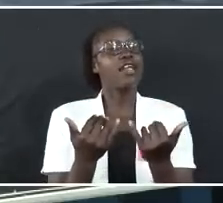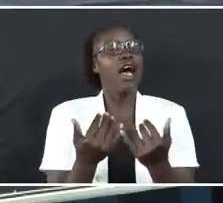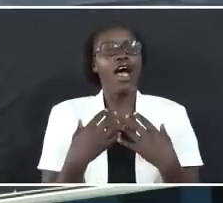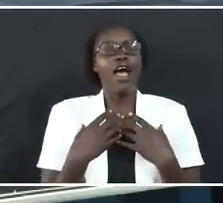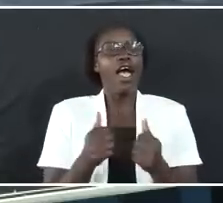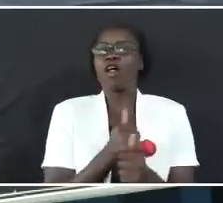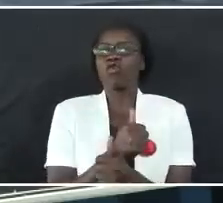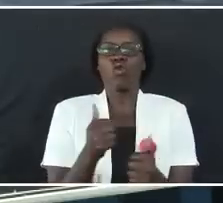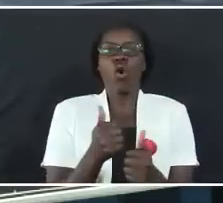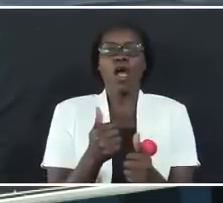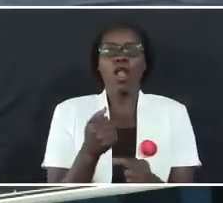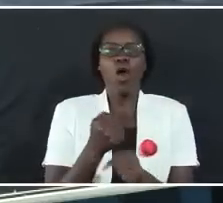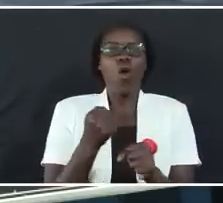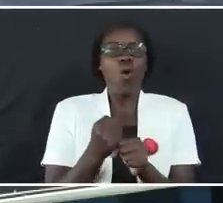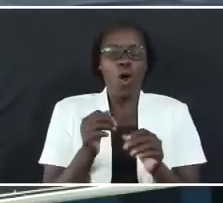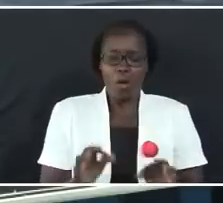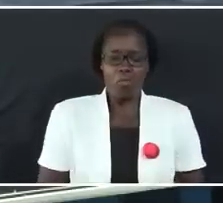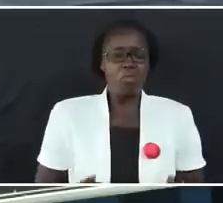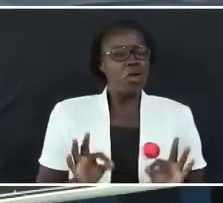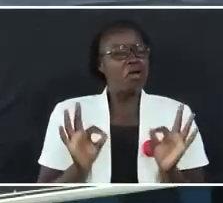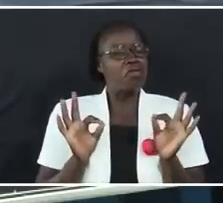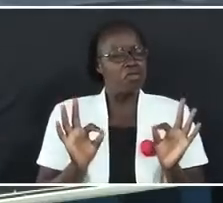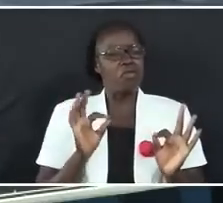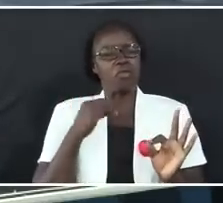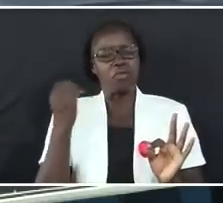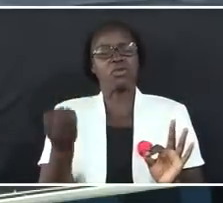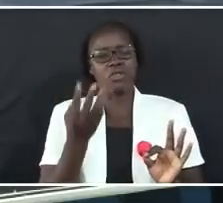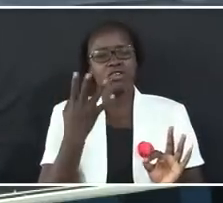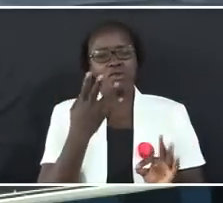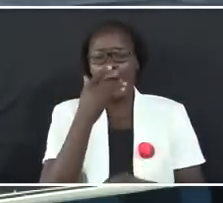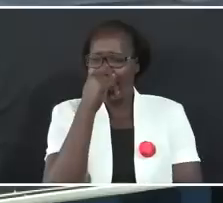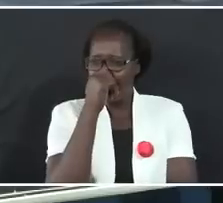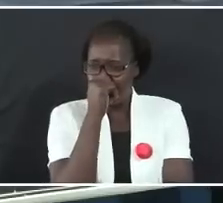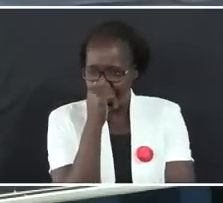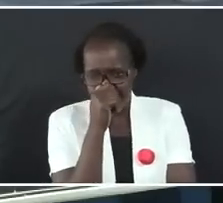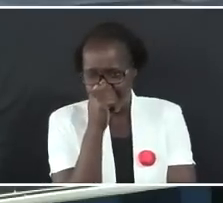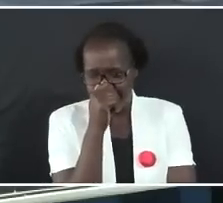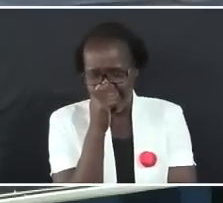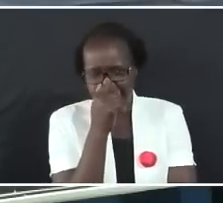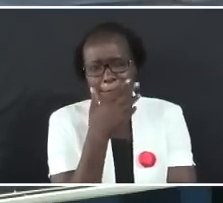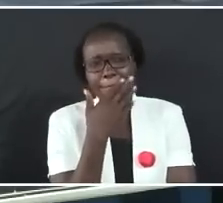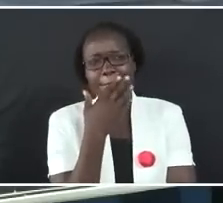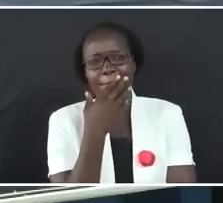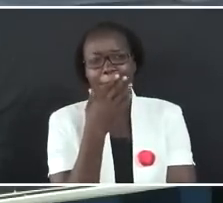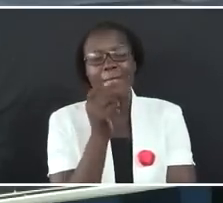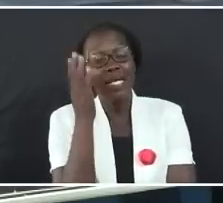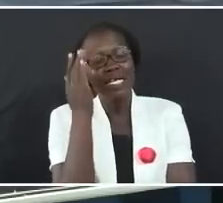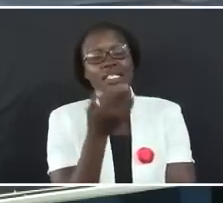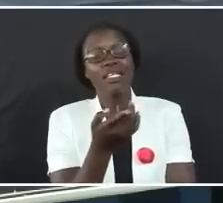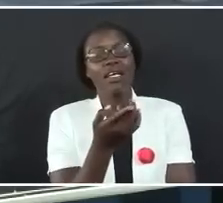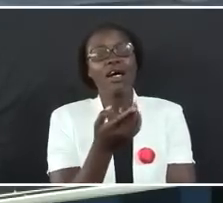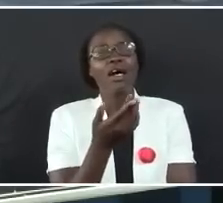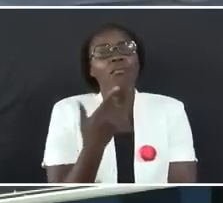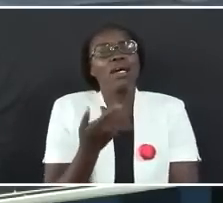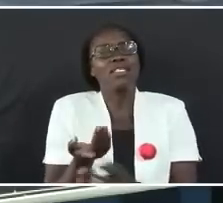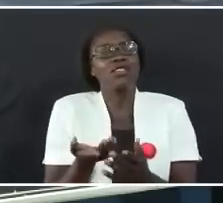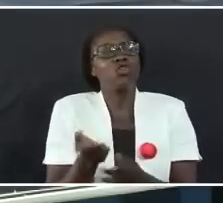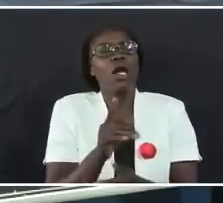back to work, bouncing with life, you wish you knew. But how do you want to come back?